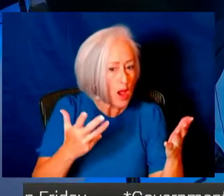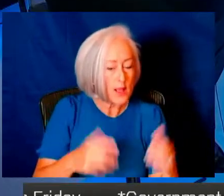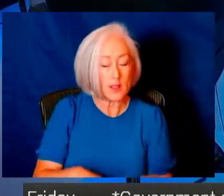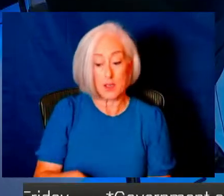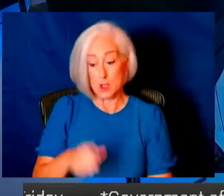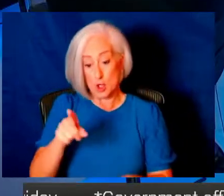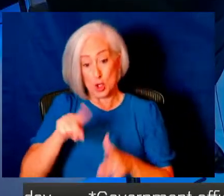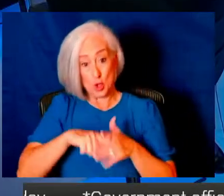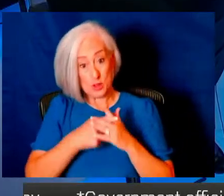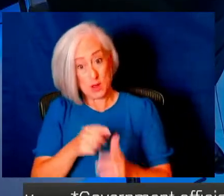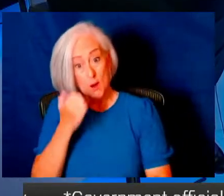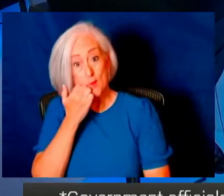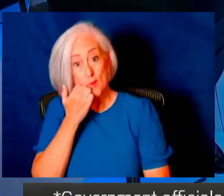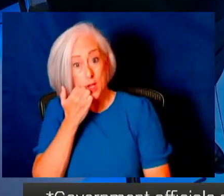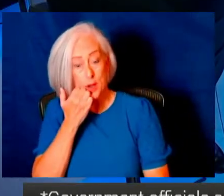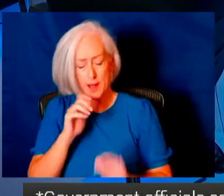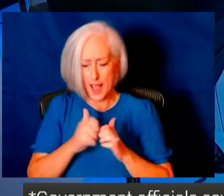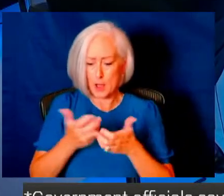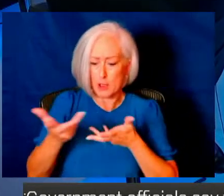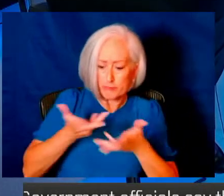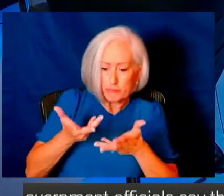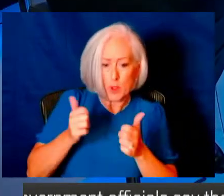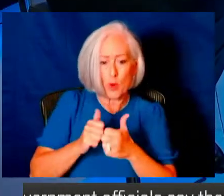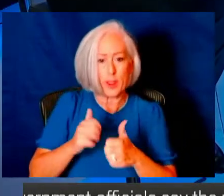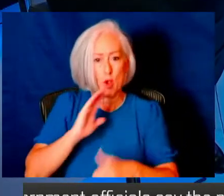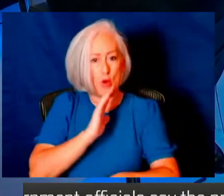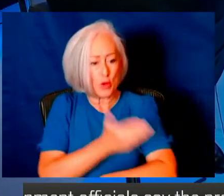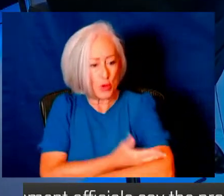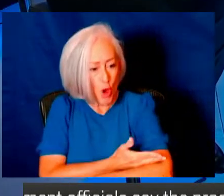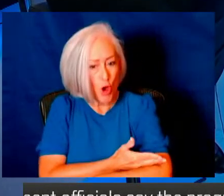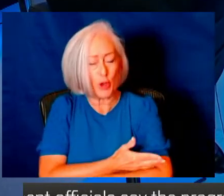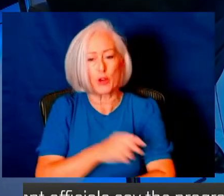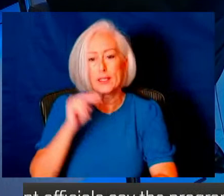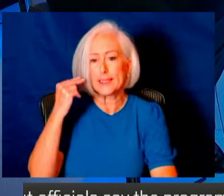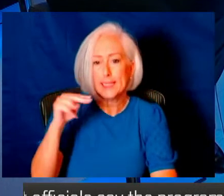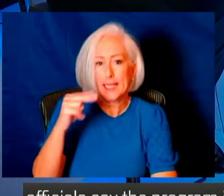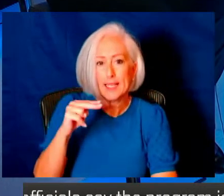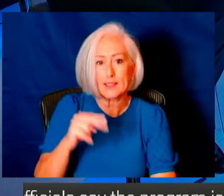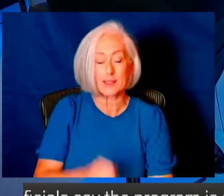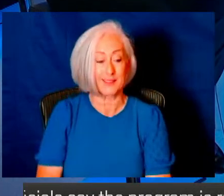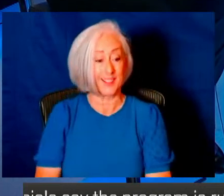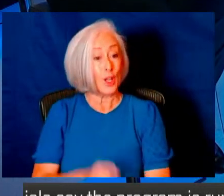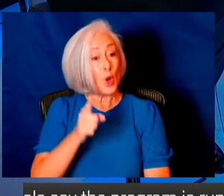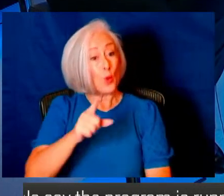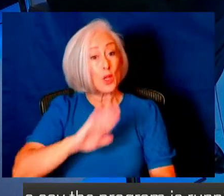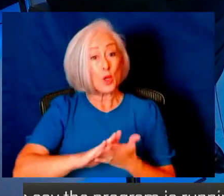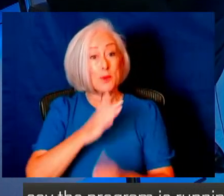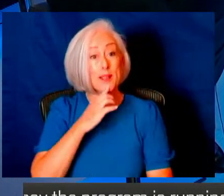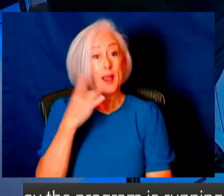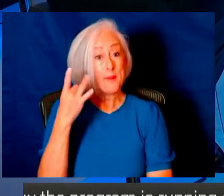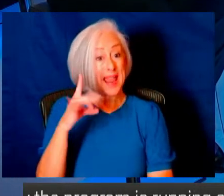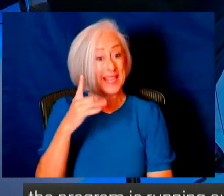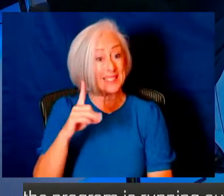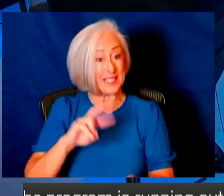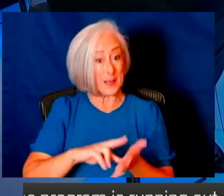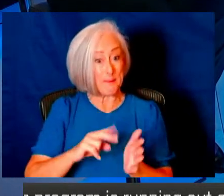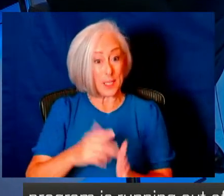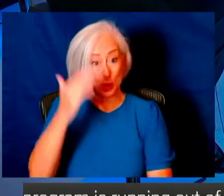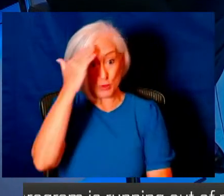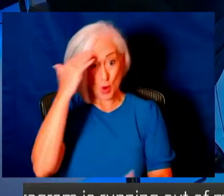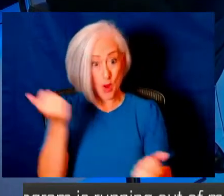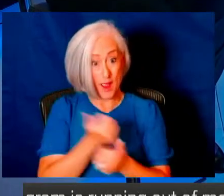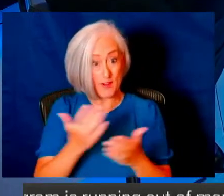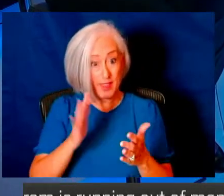And that, just because you turn 18 and you're 20 doesn't mean you know everything in the world, does it? And especially for these women who are challenged by their